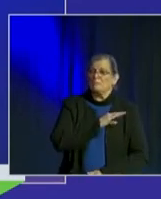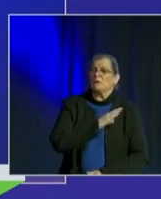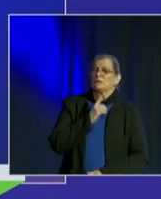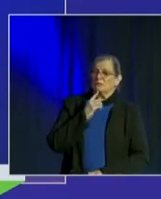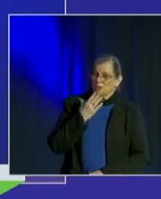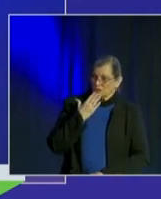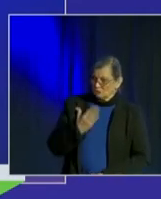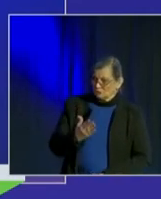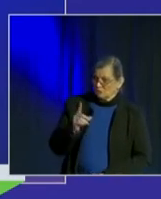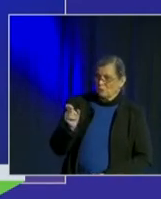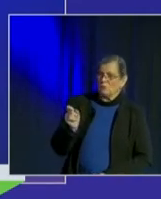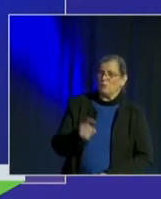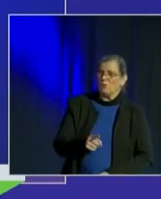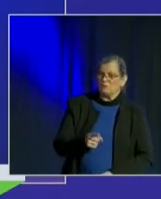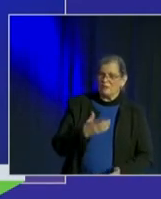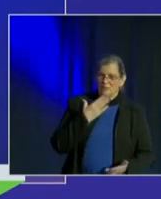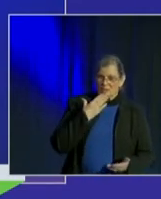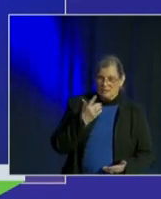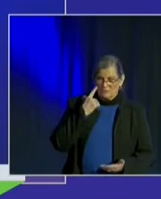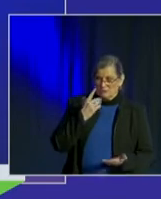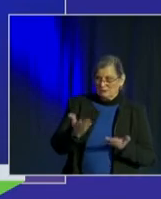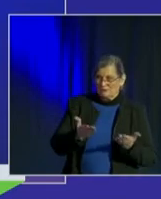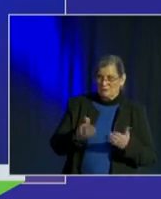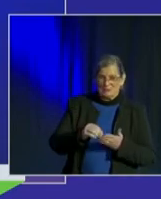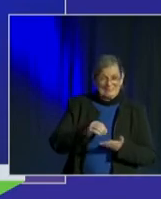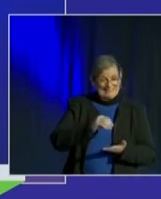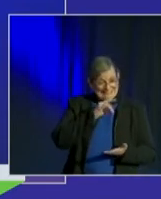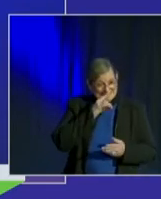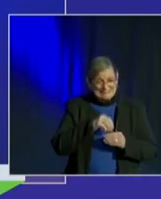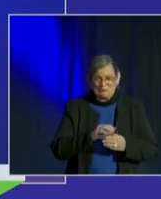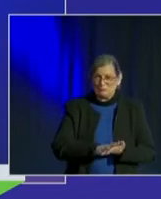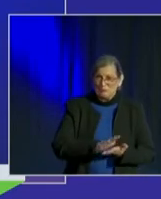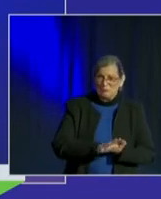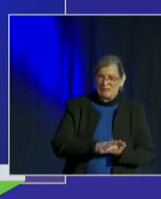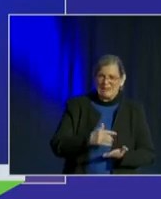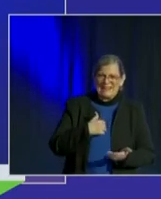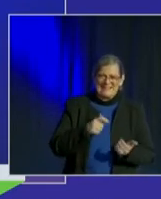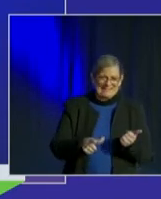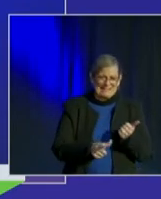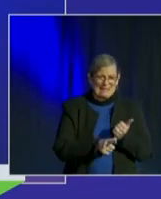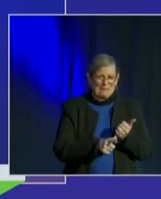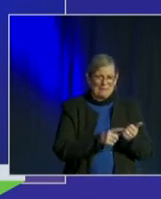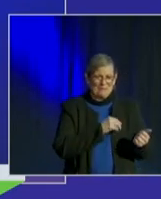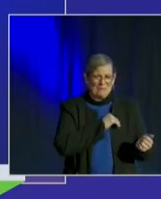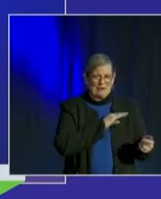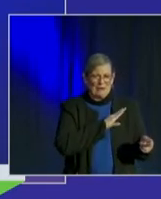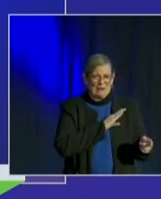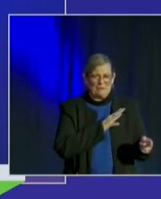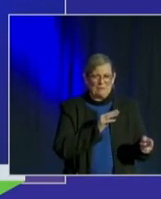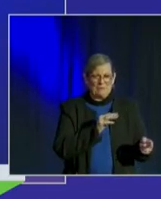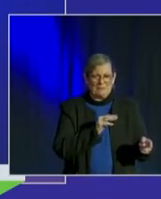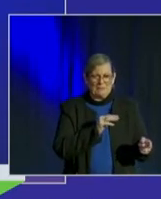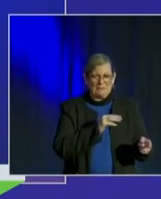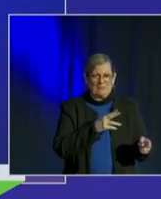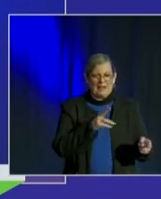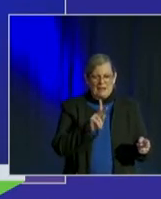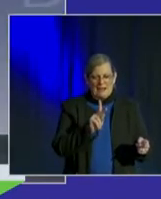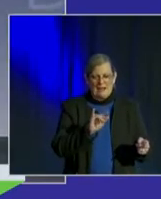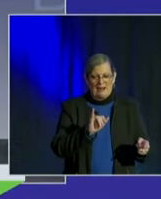our kids in schools. And I'm going to ask Deputy Mayor Kine to talk about our safe passage work.